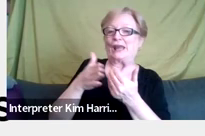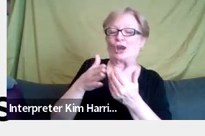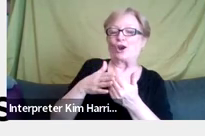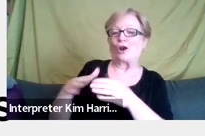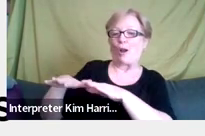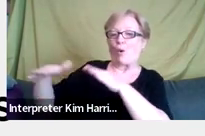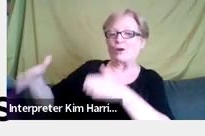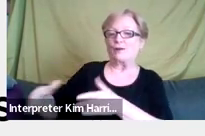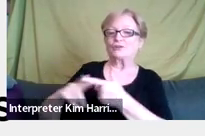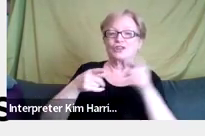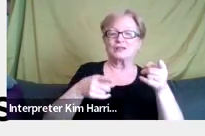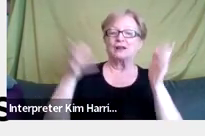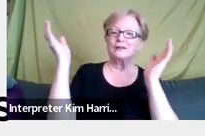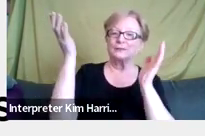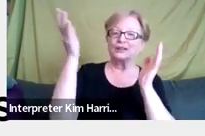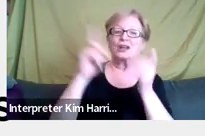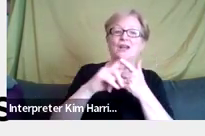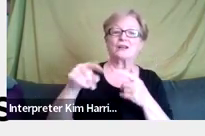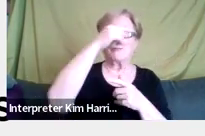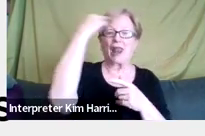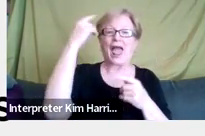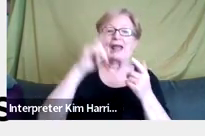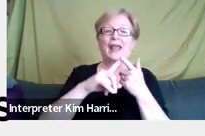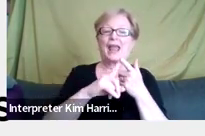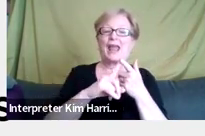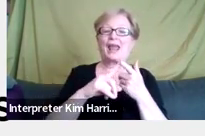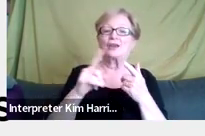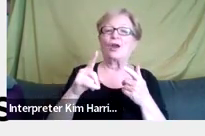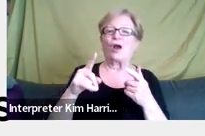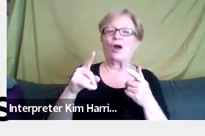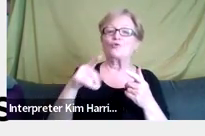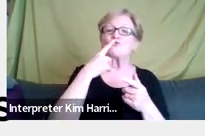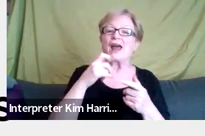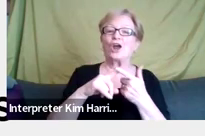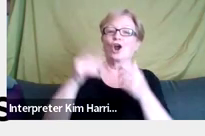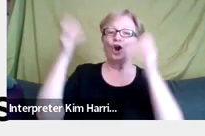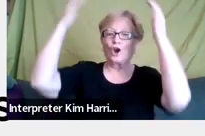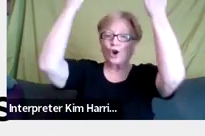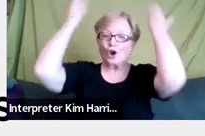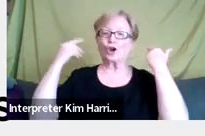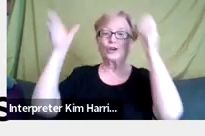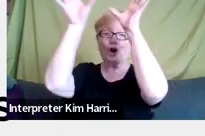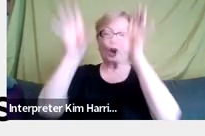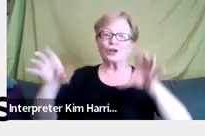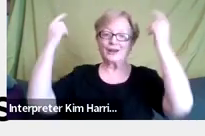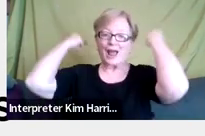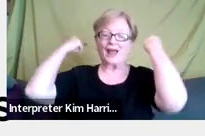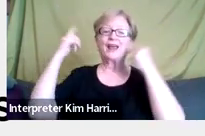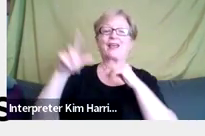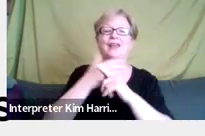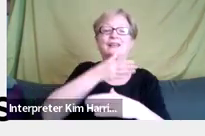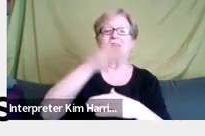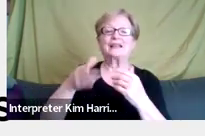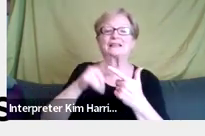speech. There's a black and red curtain standing behind her. And the next photo is Lois Curtis.